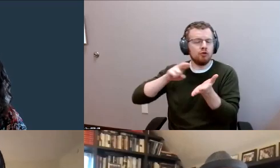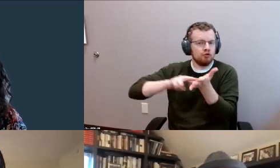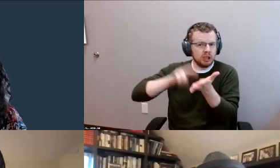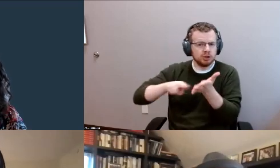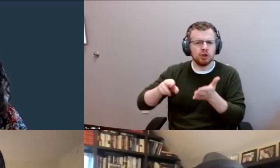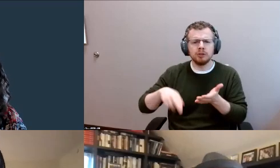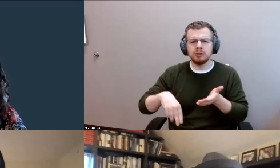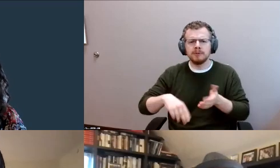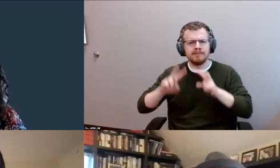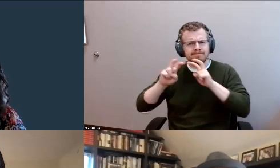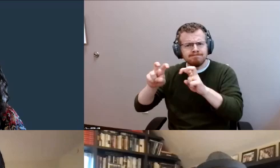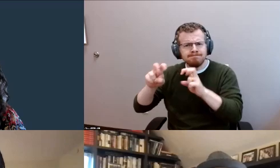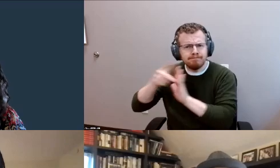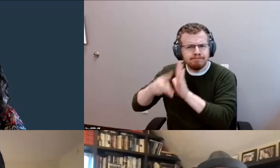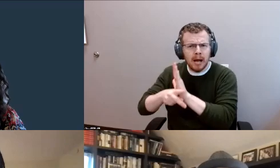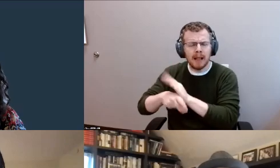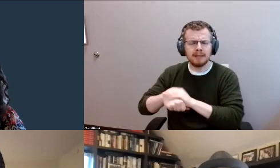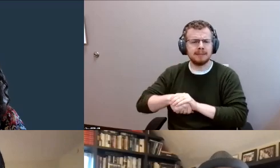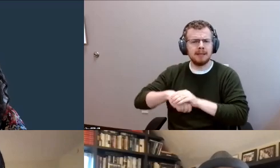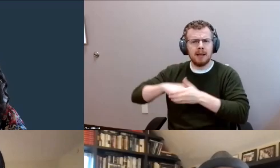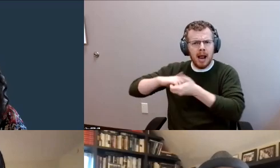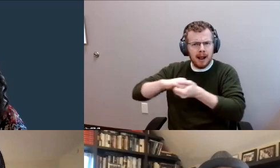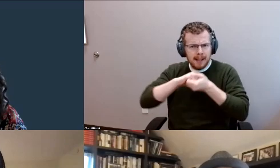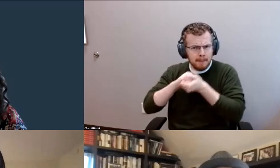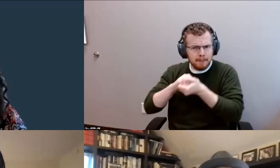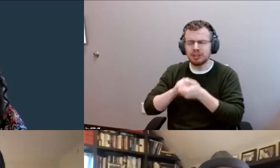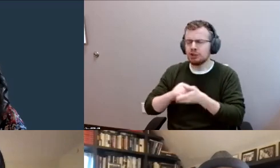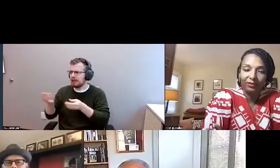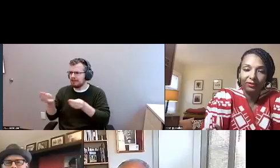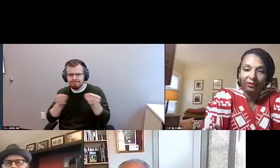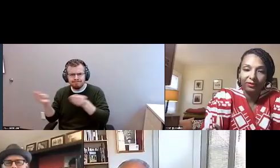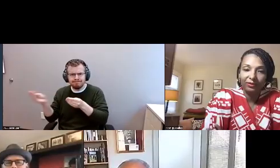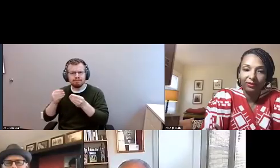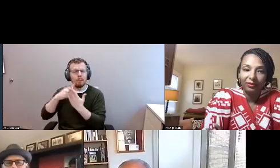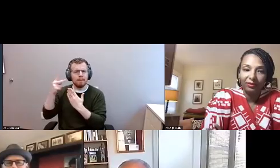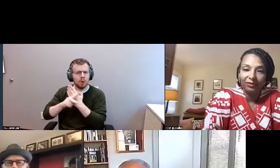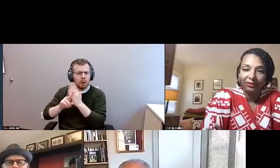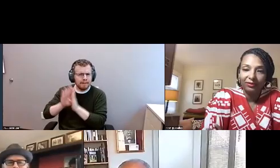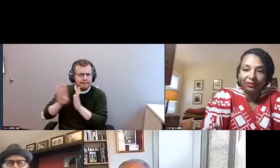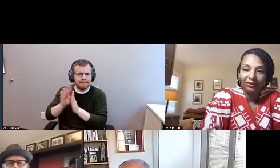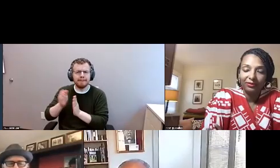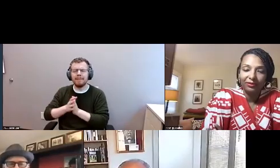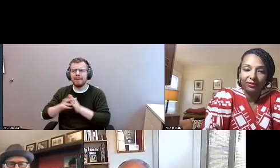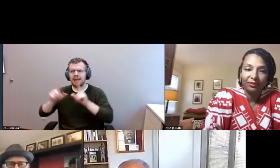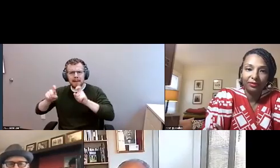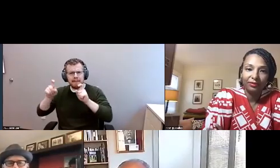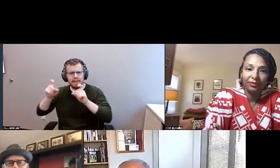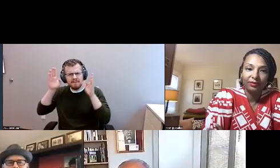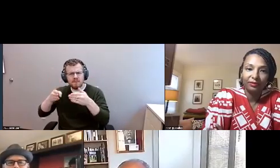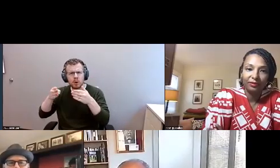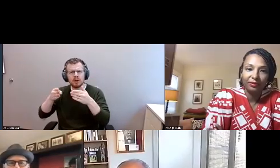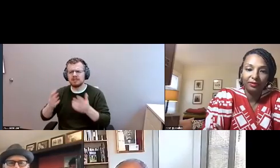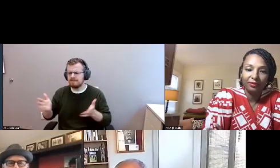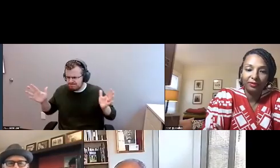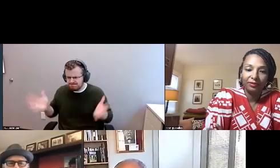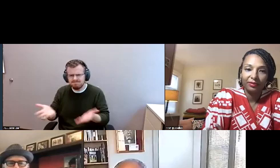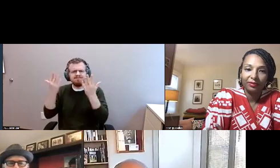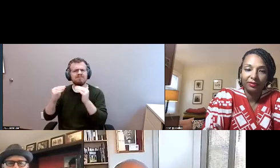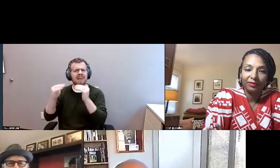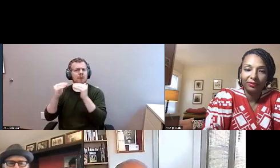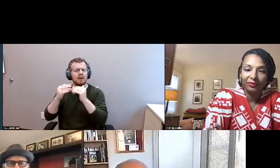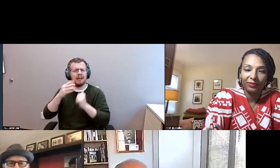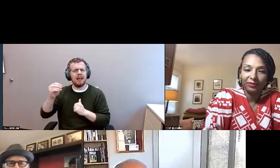analysis, collaboration facilitation, program development, and assessment focused on increasing equity and social